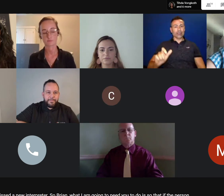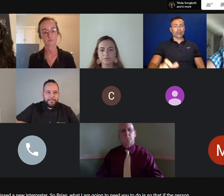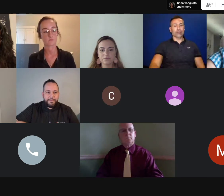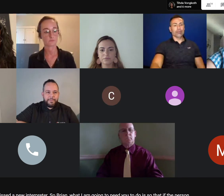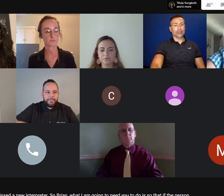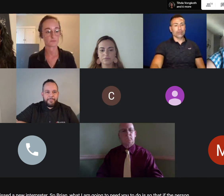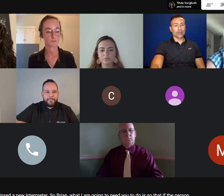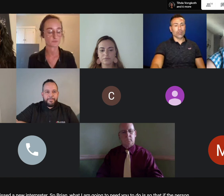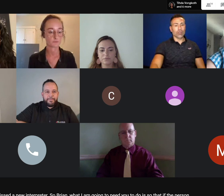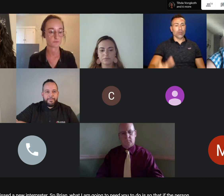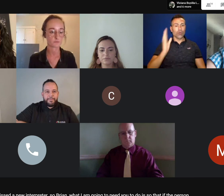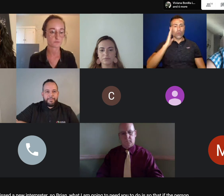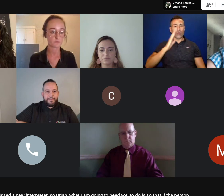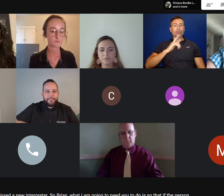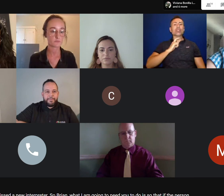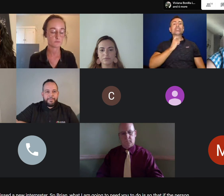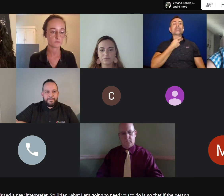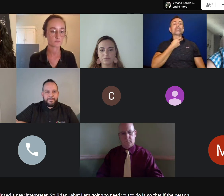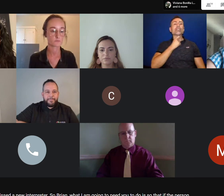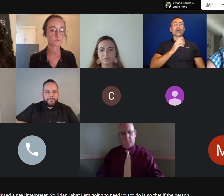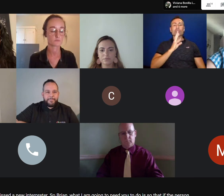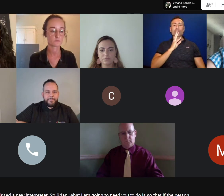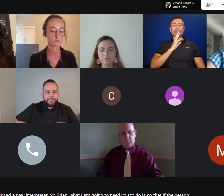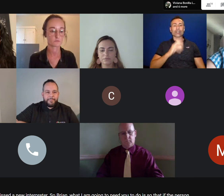you to unmute yourself and make a sound.